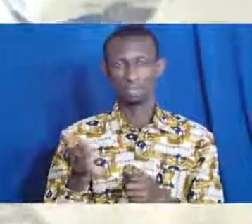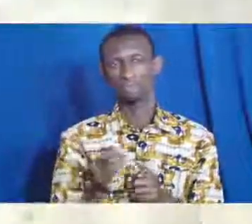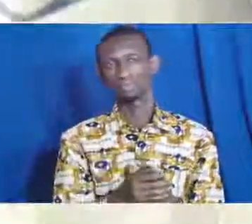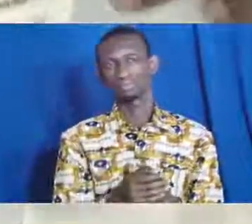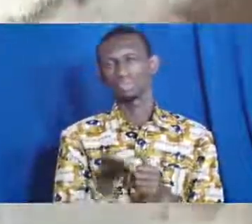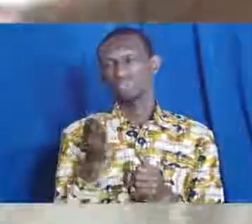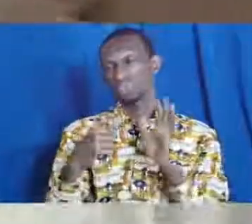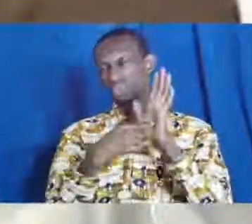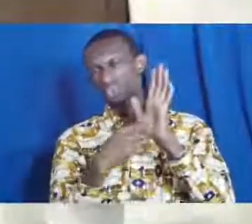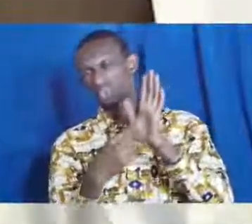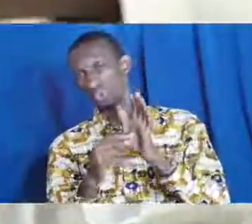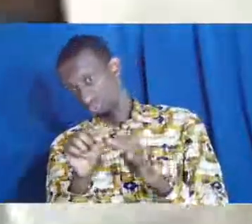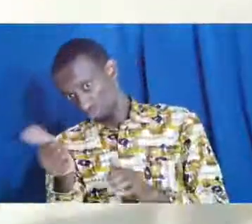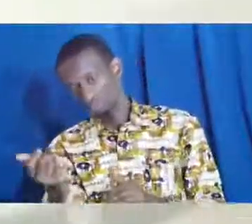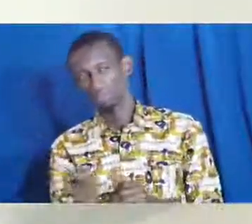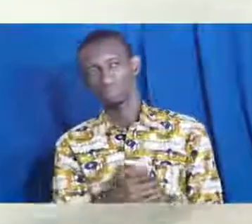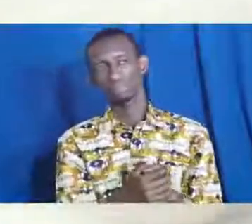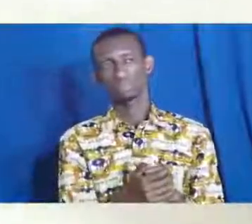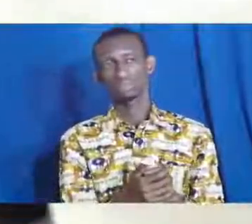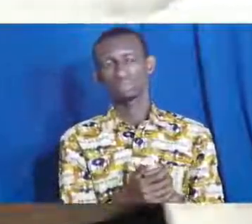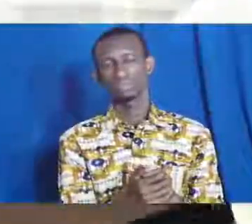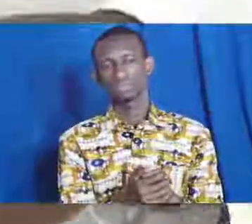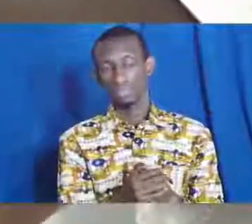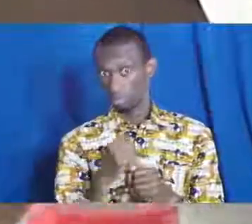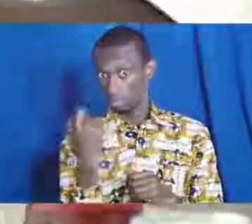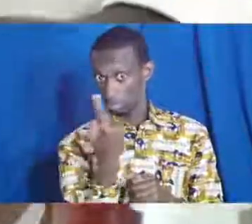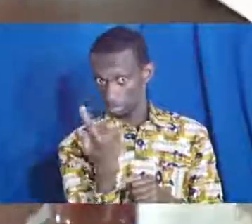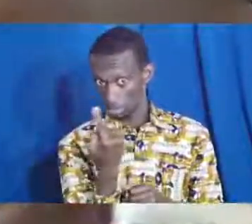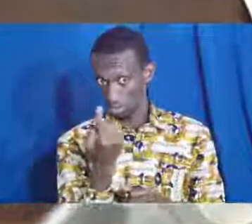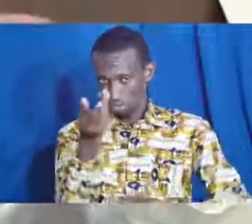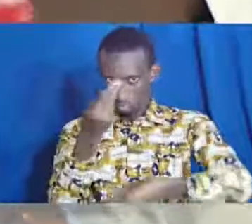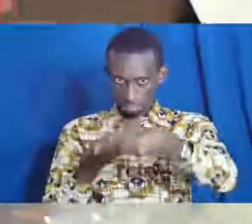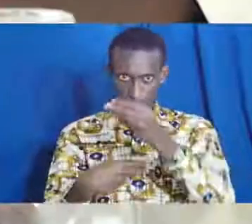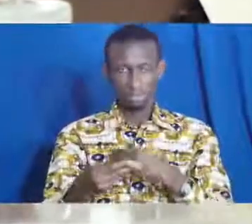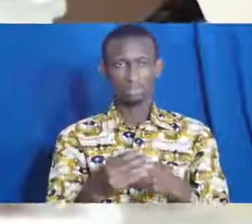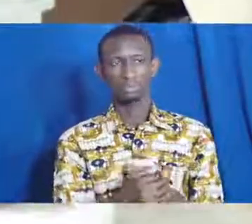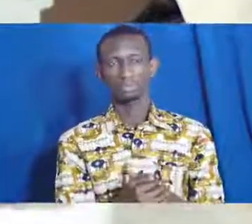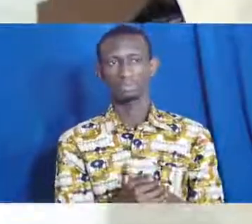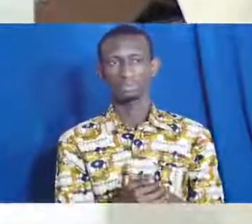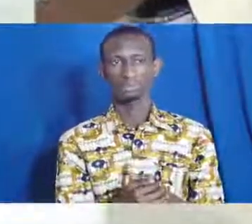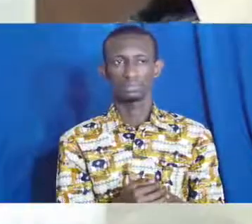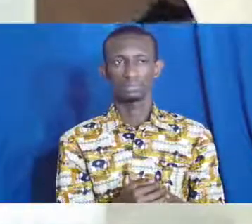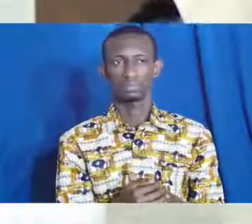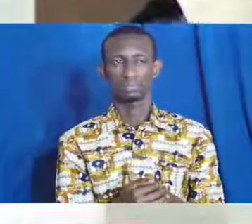another example of a single replacement that we can also look at